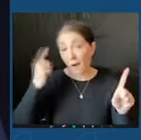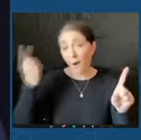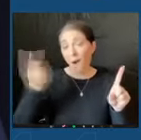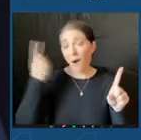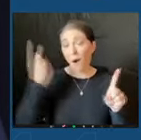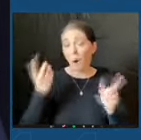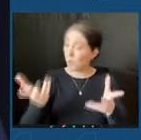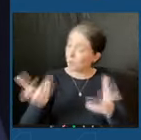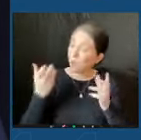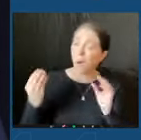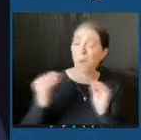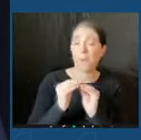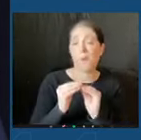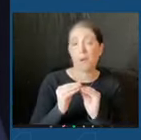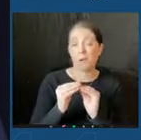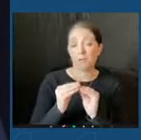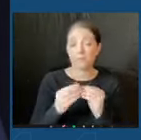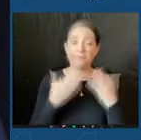more. Thank you.